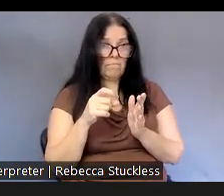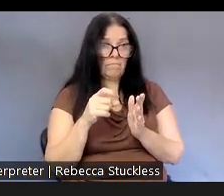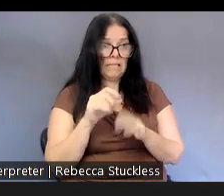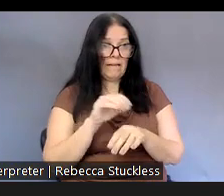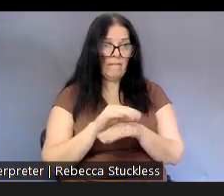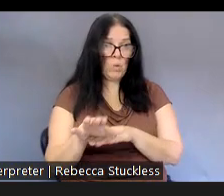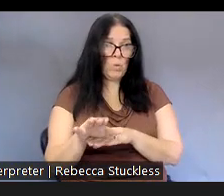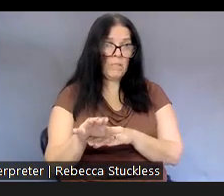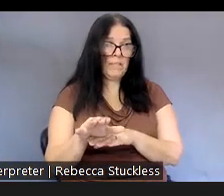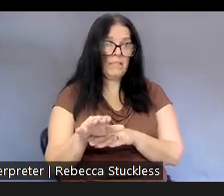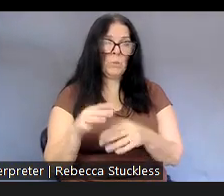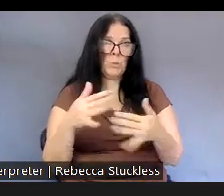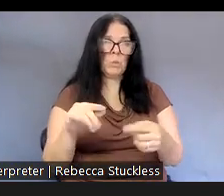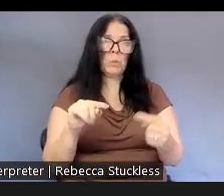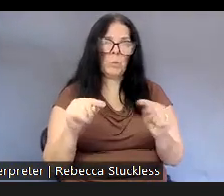contemporary psychotherapy.